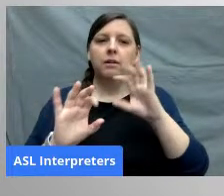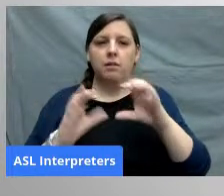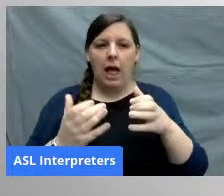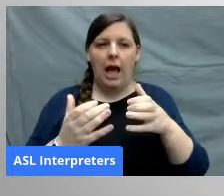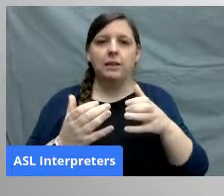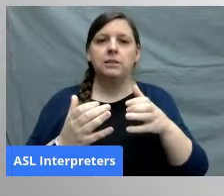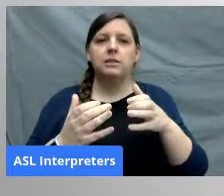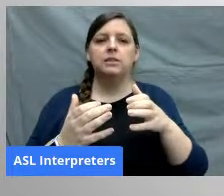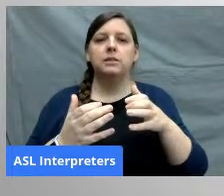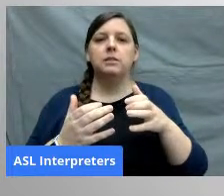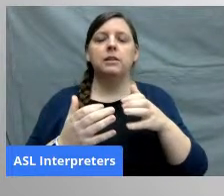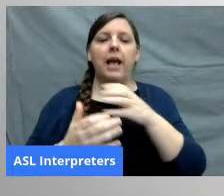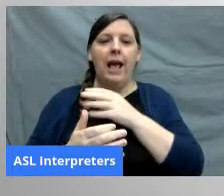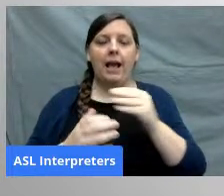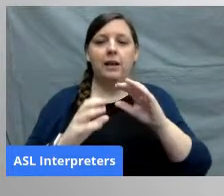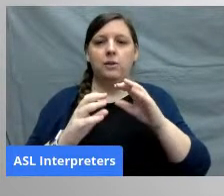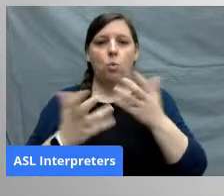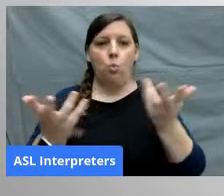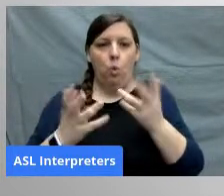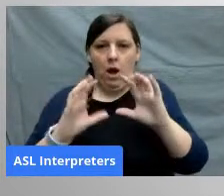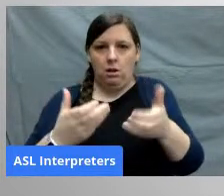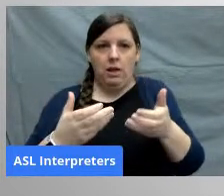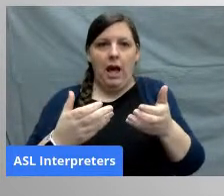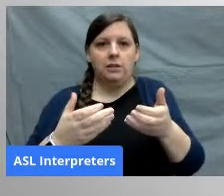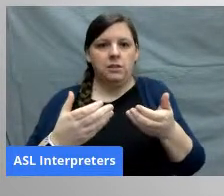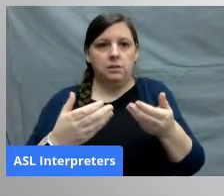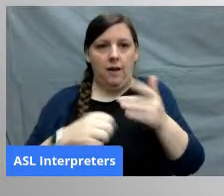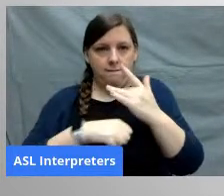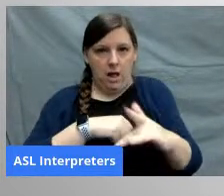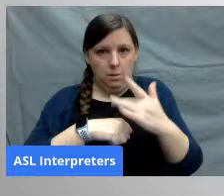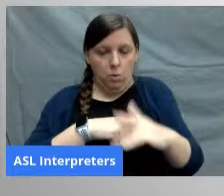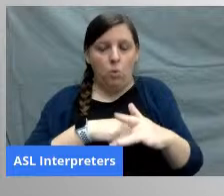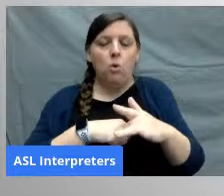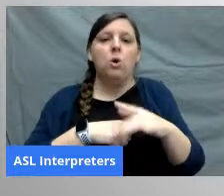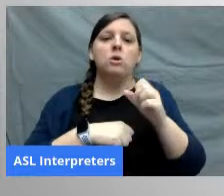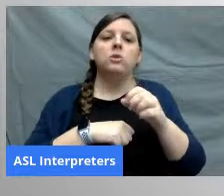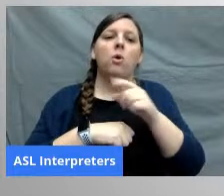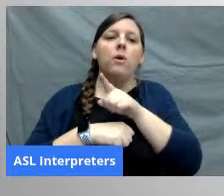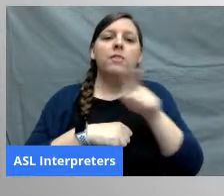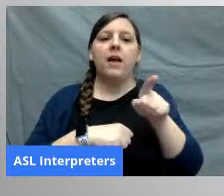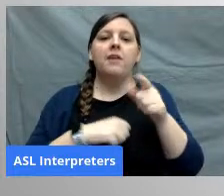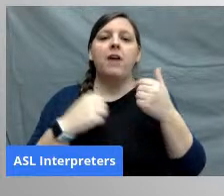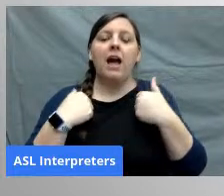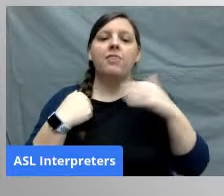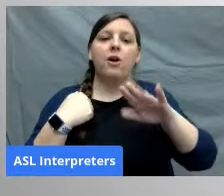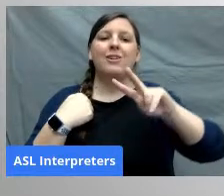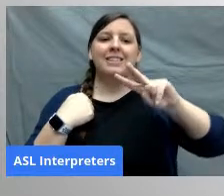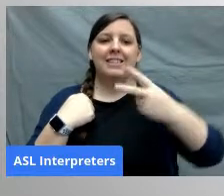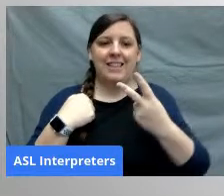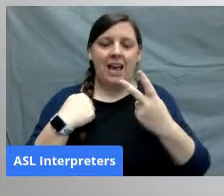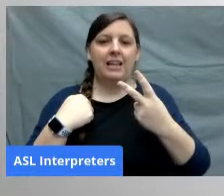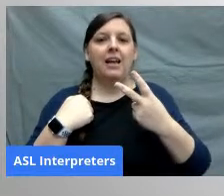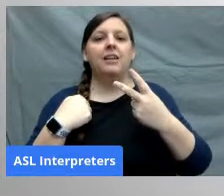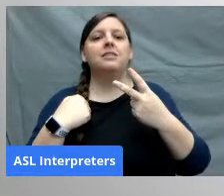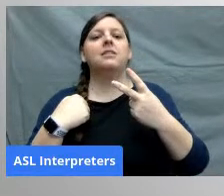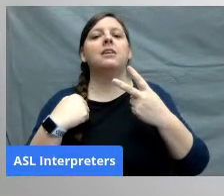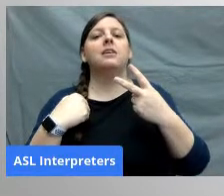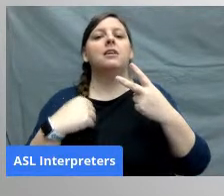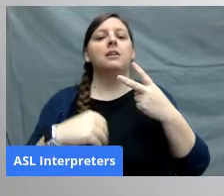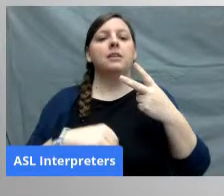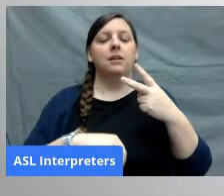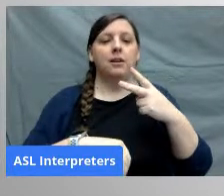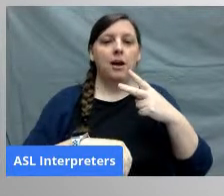and class offerings. So they have always had their second set of conferences earlier than